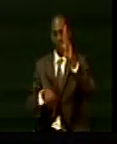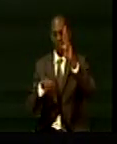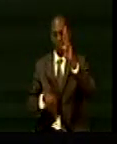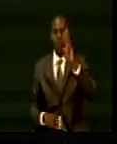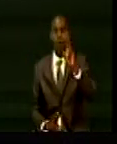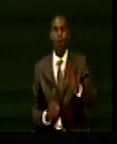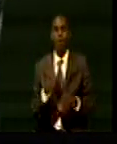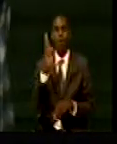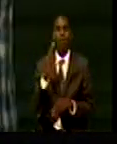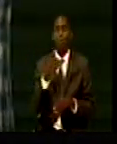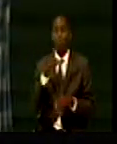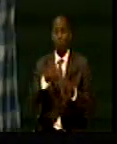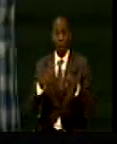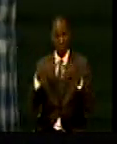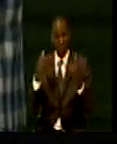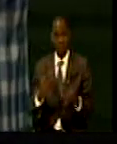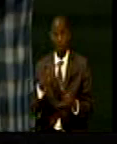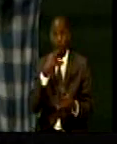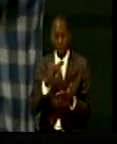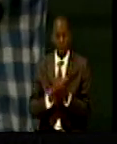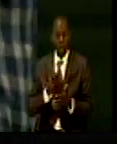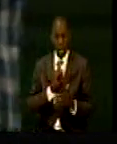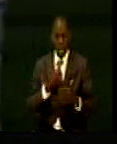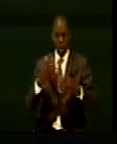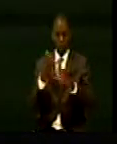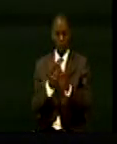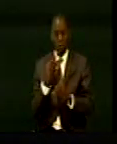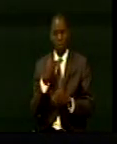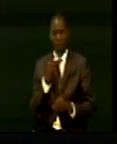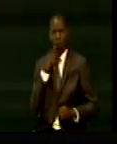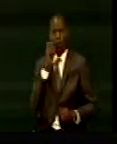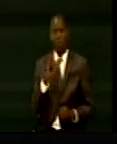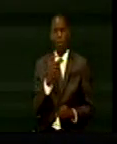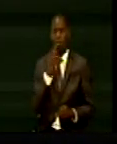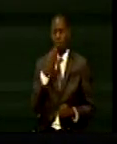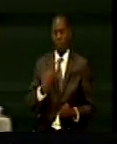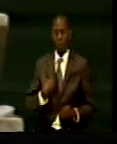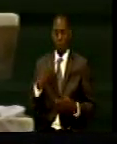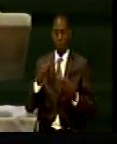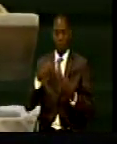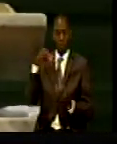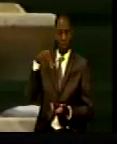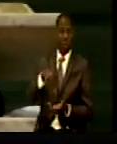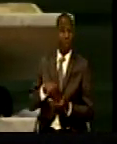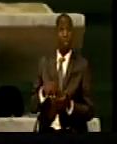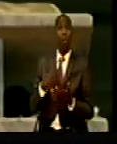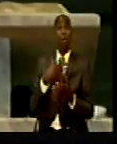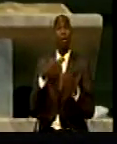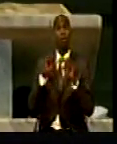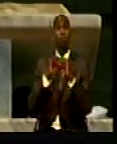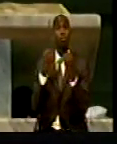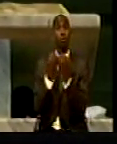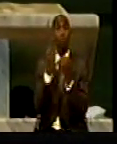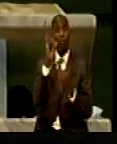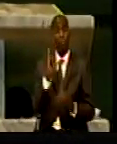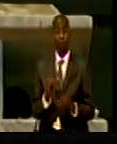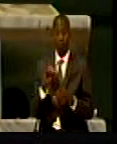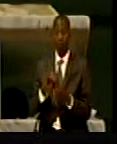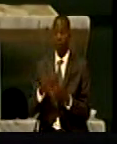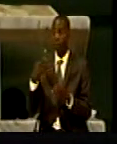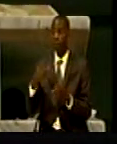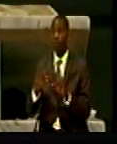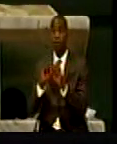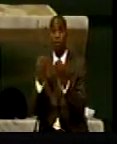to me, and it says, stand upright. And socially, in the society, you stand